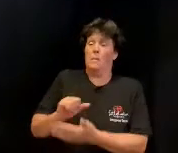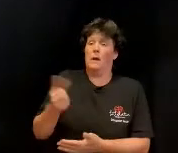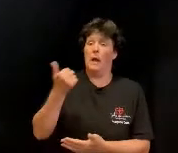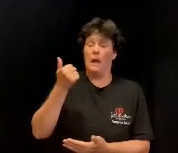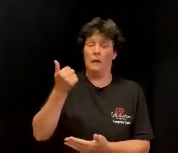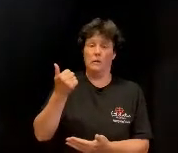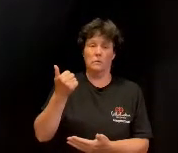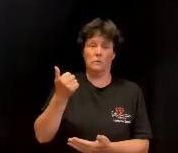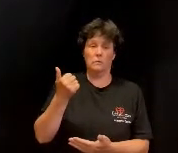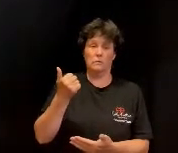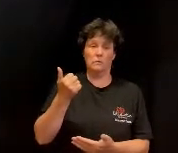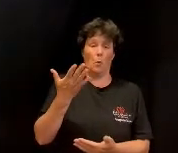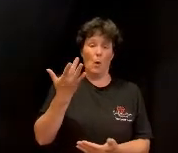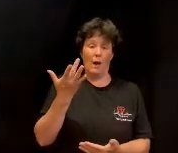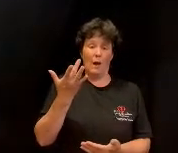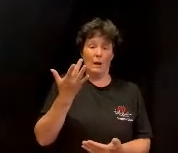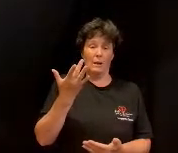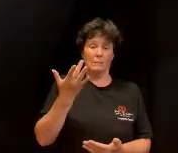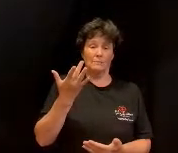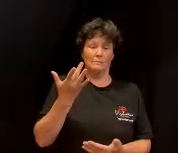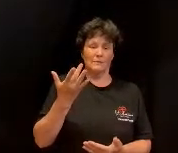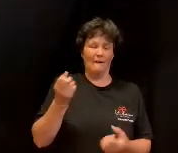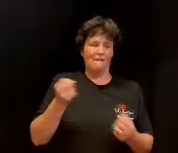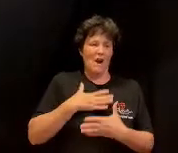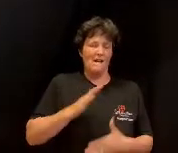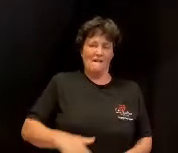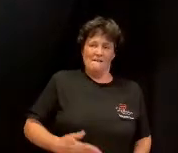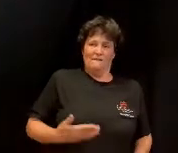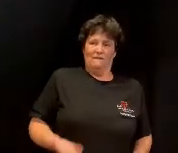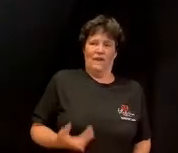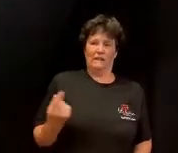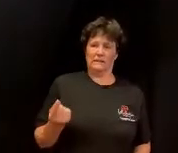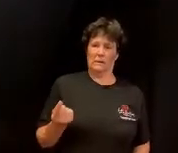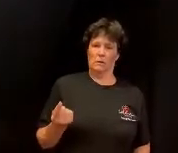offend someone. When that's all through the New Testament,